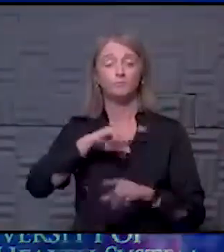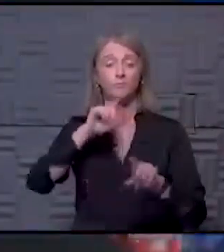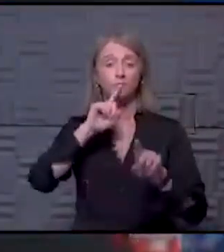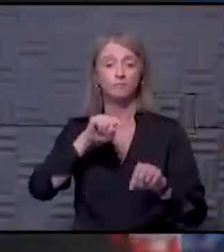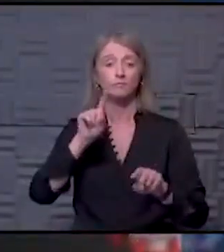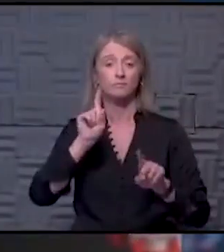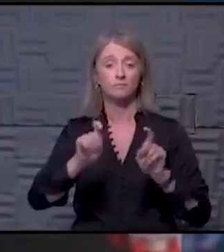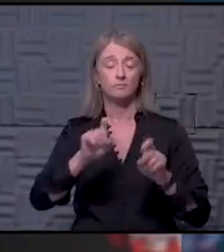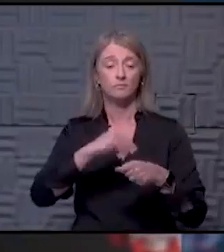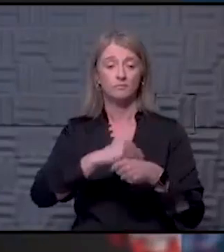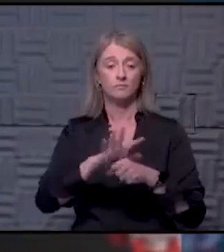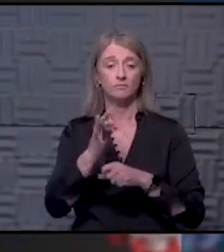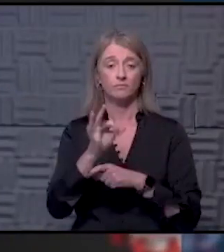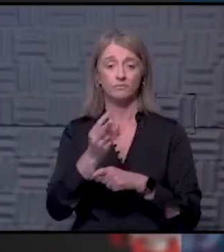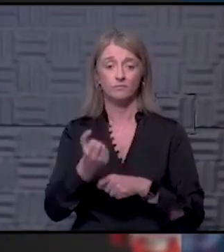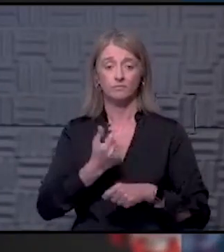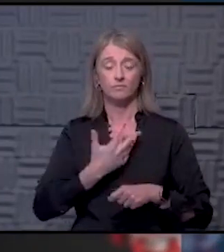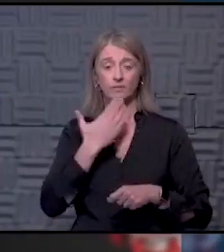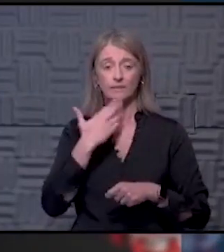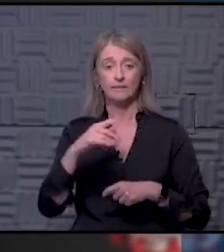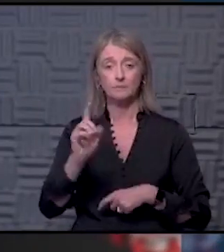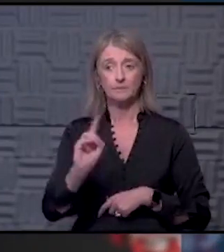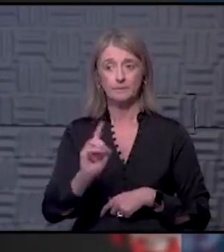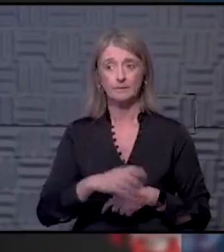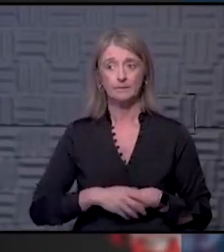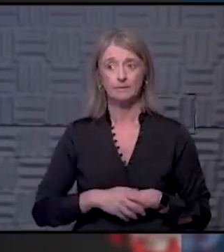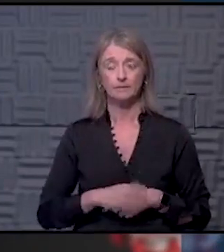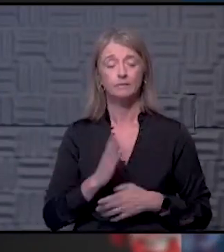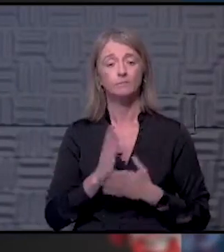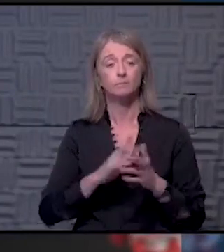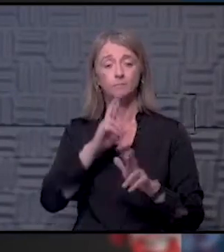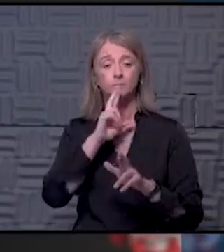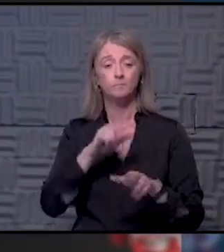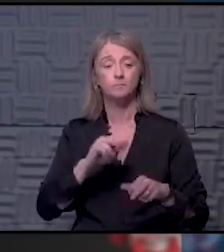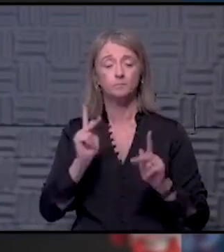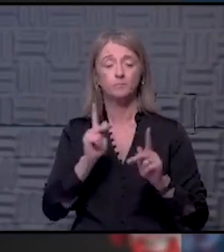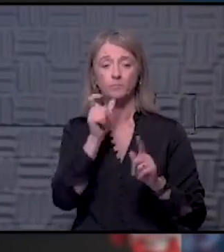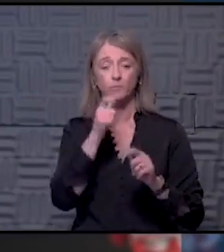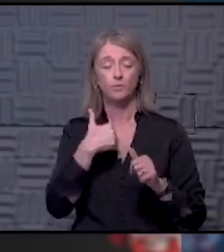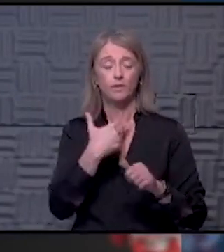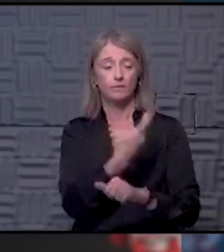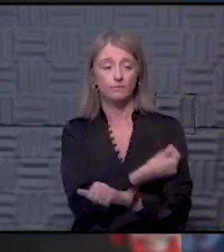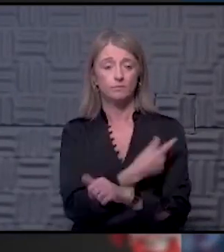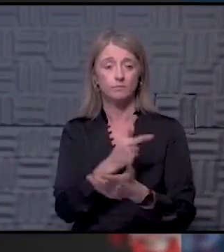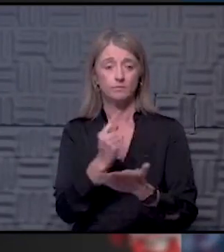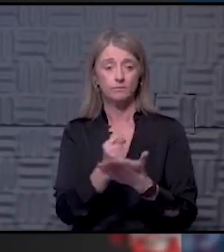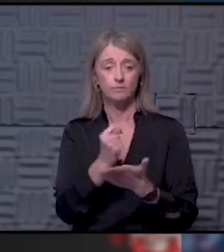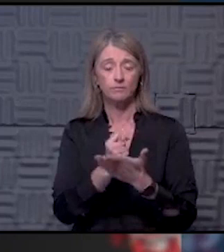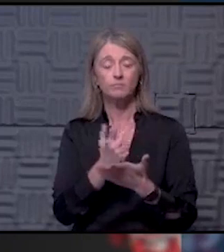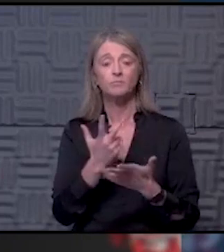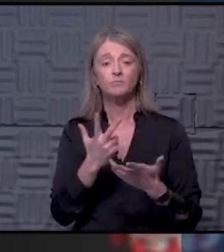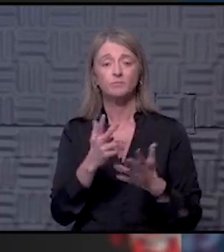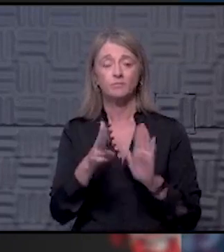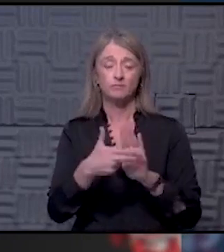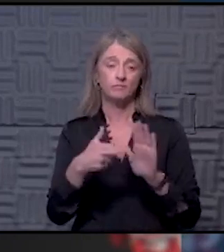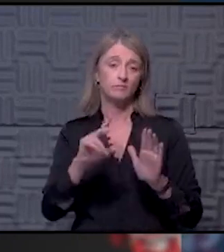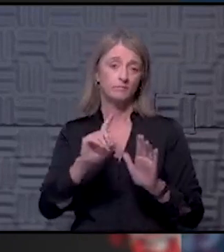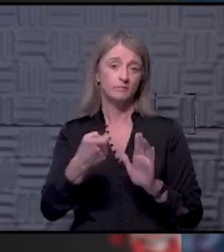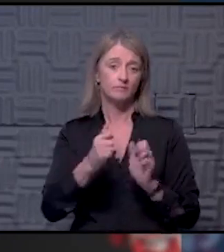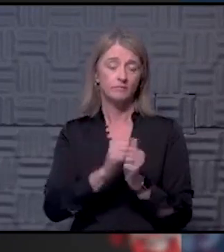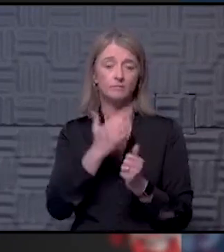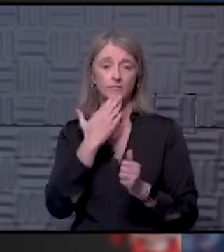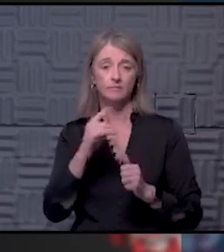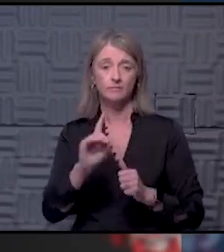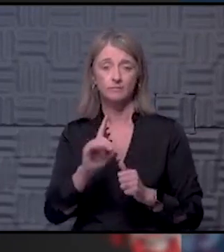the question, does COVID-19 cause diabetes? There have been reports that people treated for COVID-19 end up being diagnosed with diabetes,